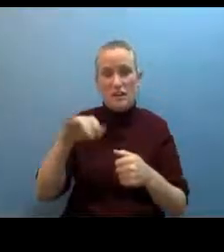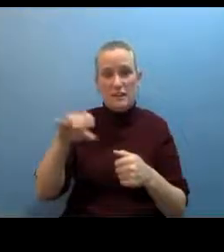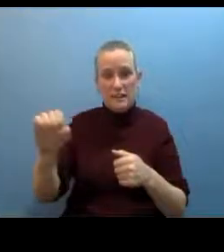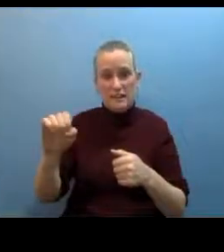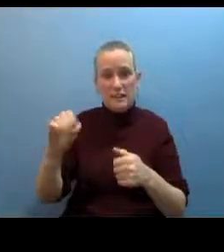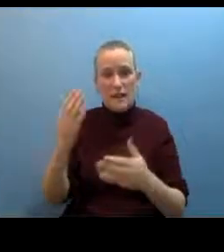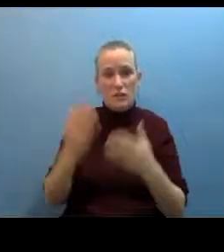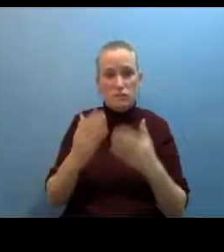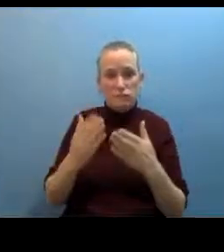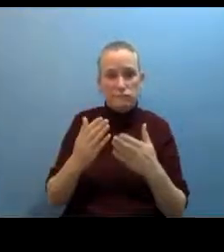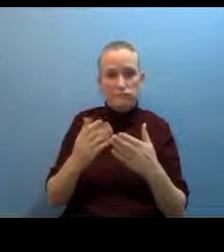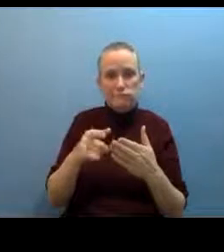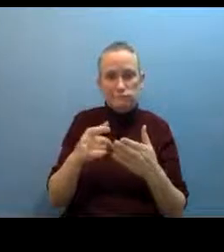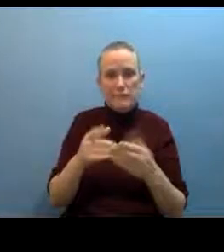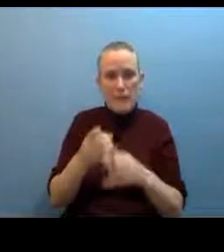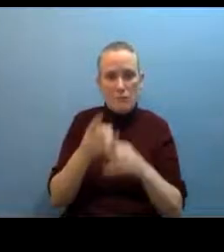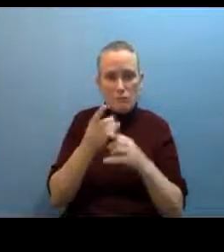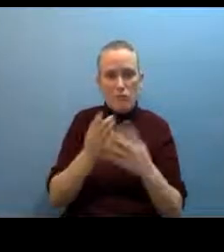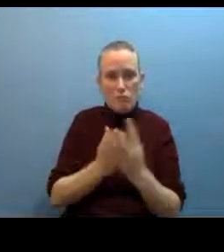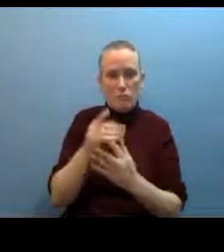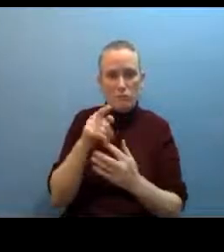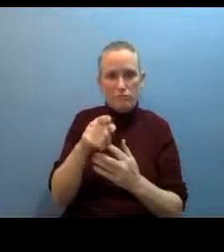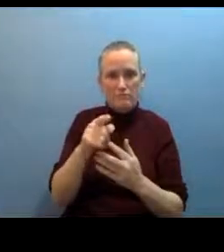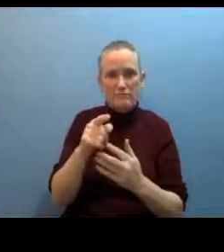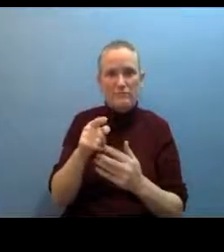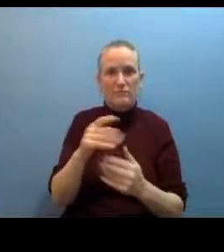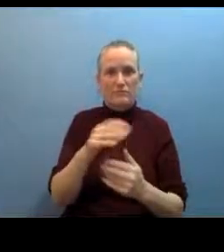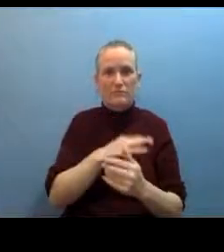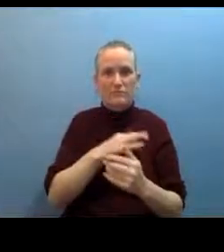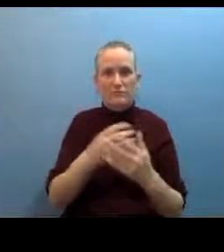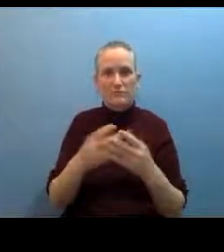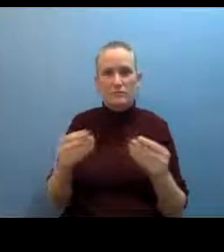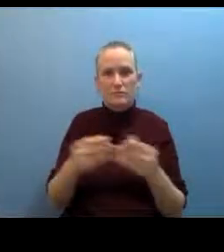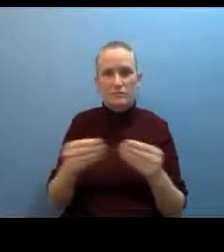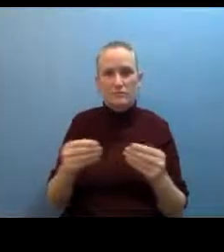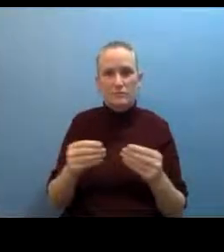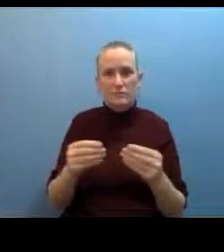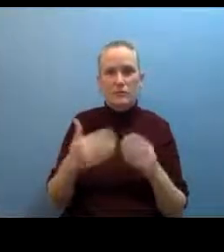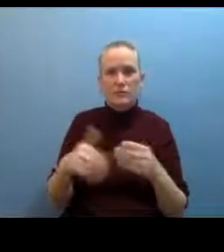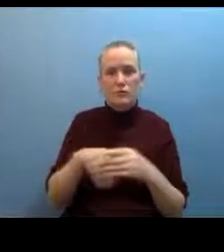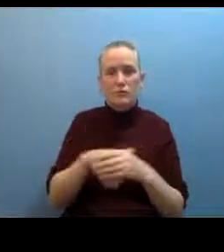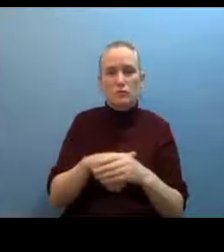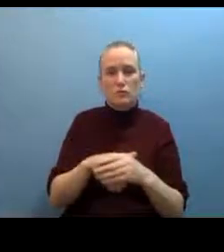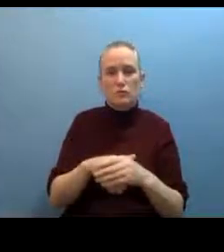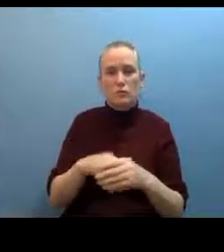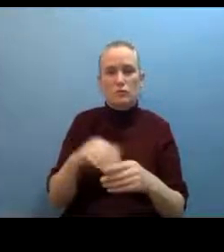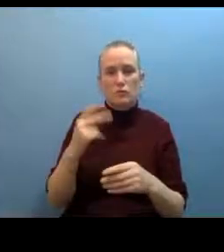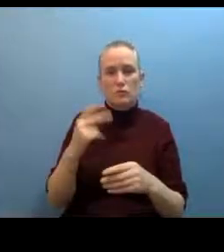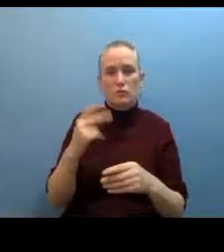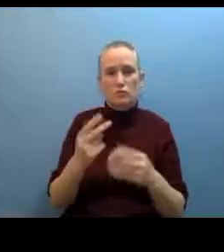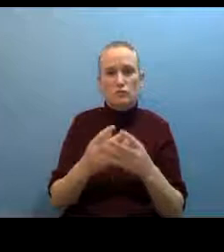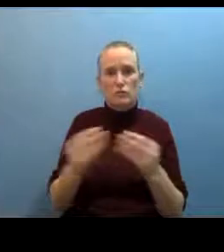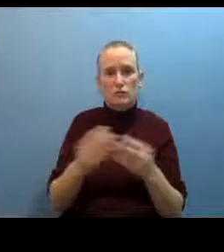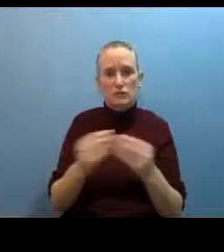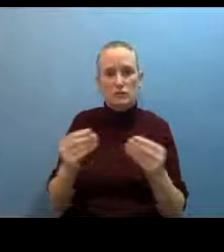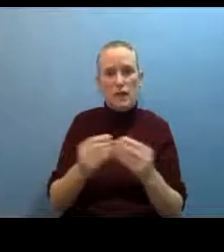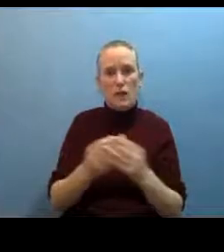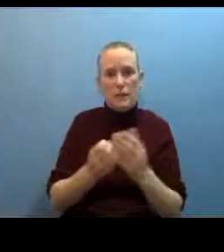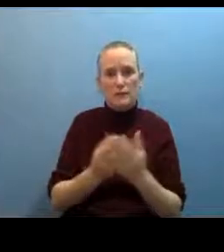finding resources. We have included two resources that I'll take you through, but